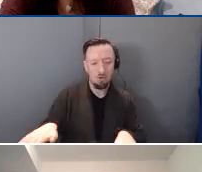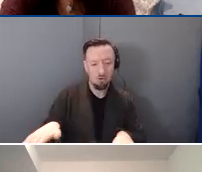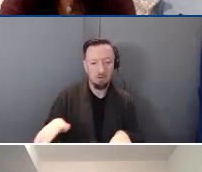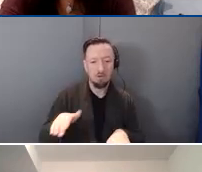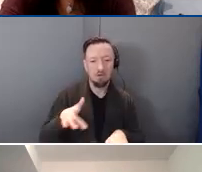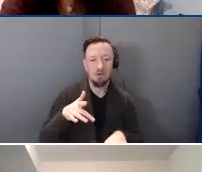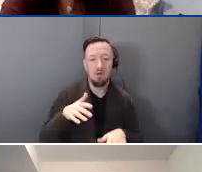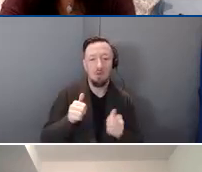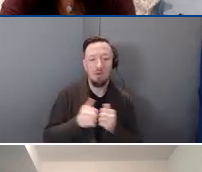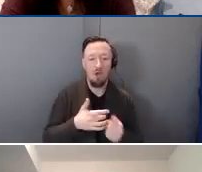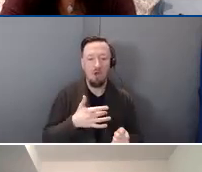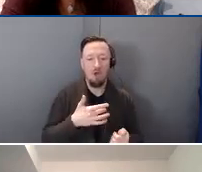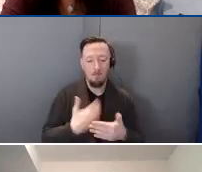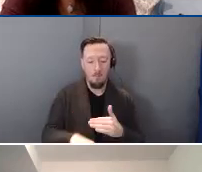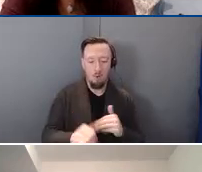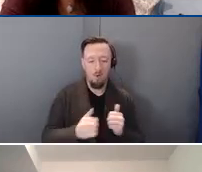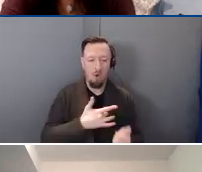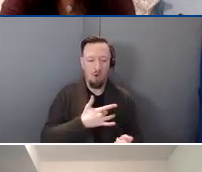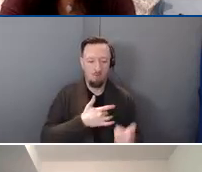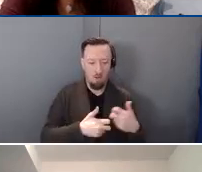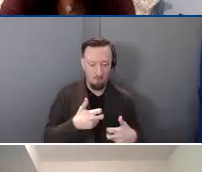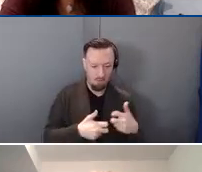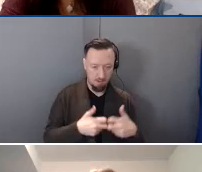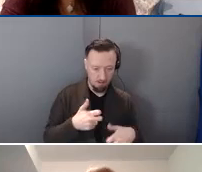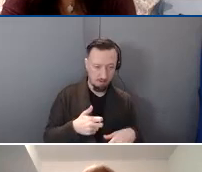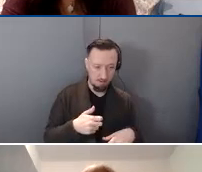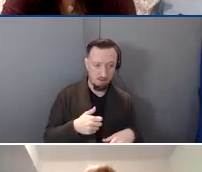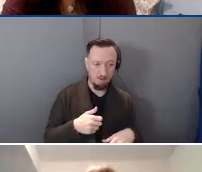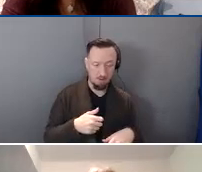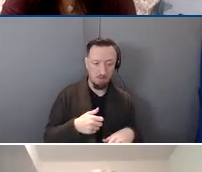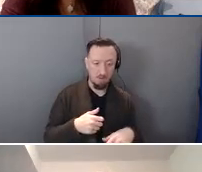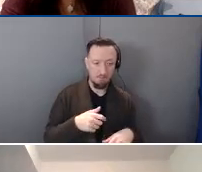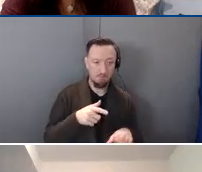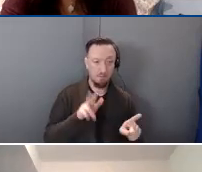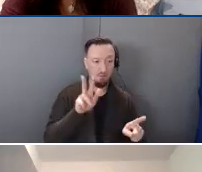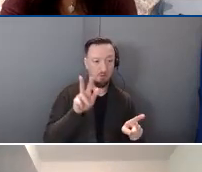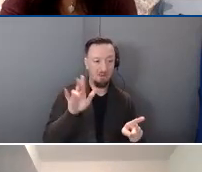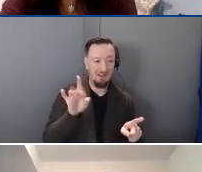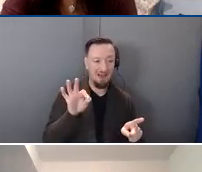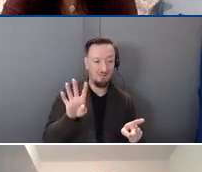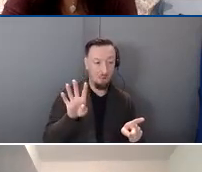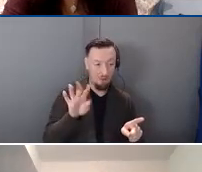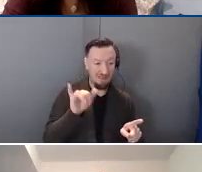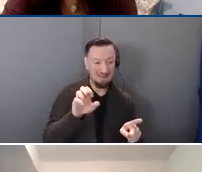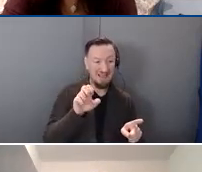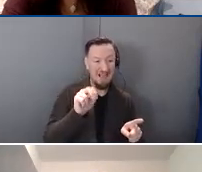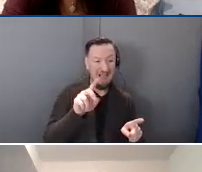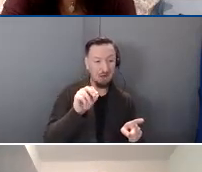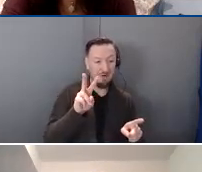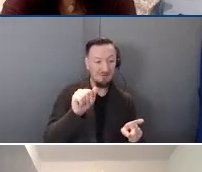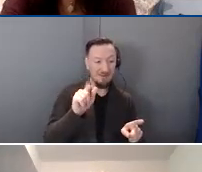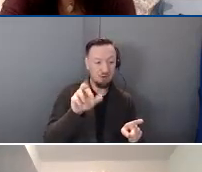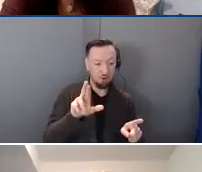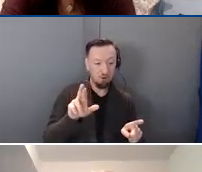congenital heart defects. And so the first one we have 33894. This is for the endovascular